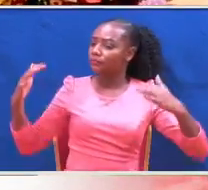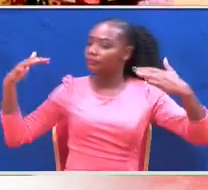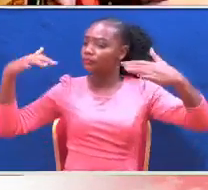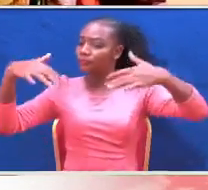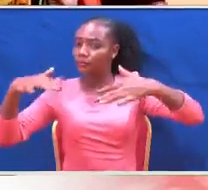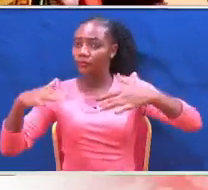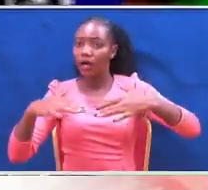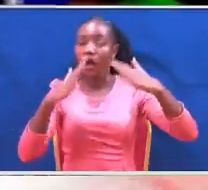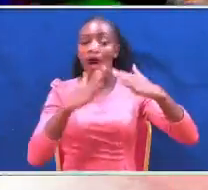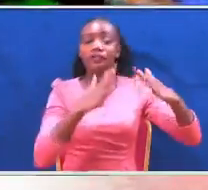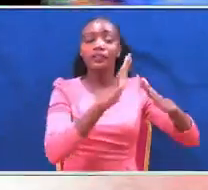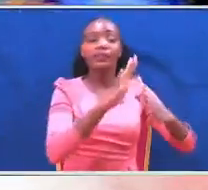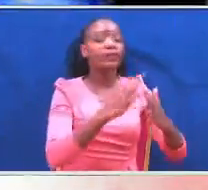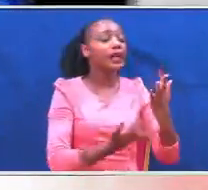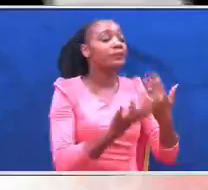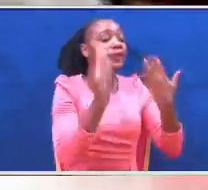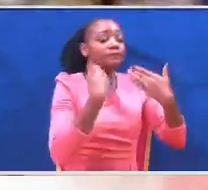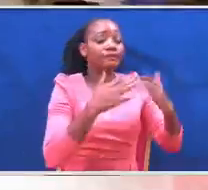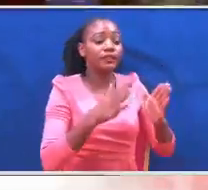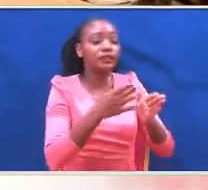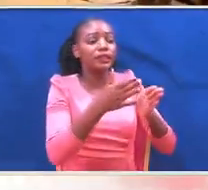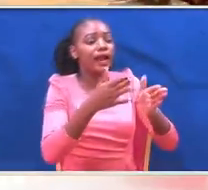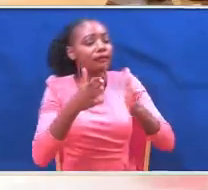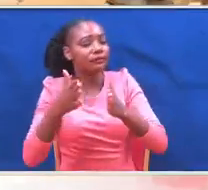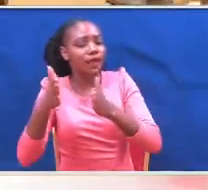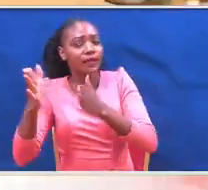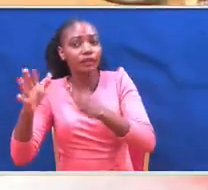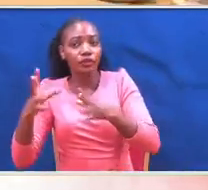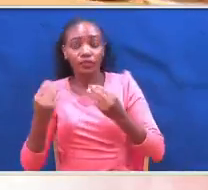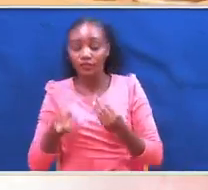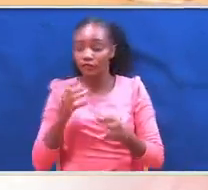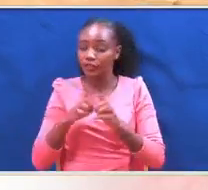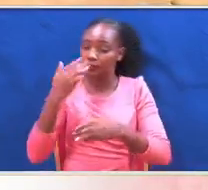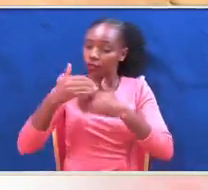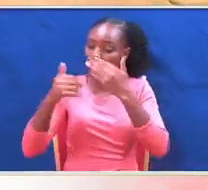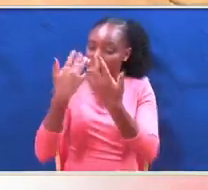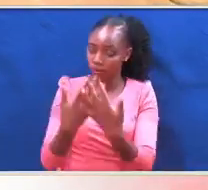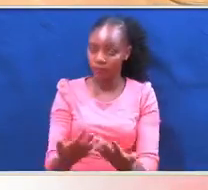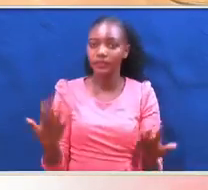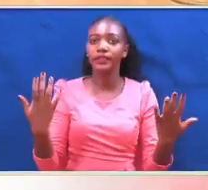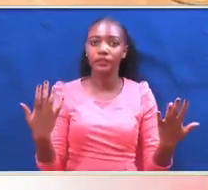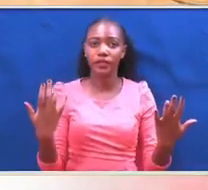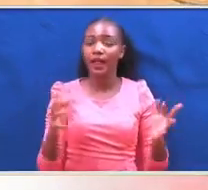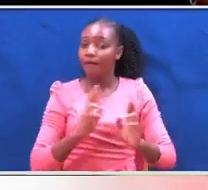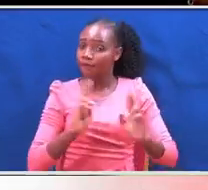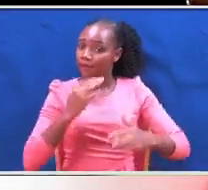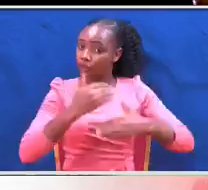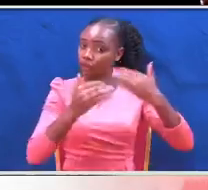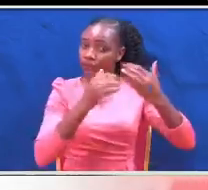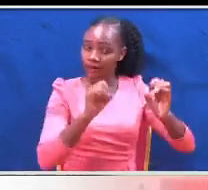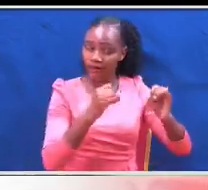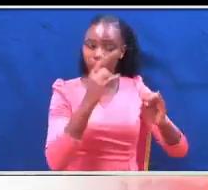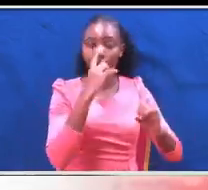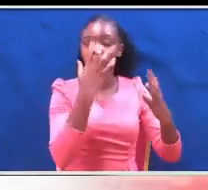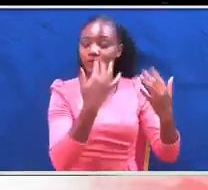were torched lined up to receive not just relief food, but also construction materials, with the rebuilding of homes razed down by